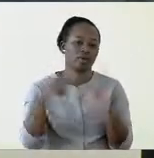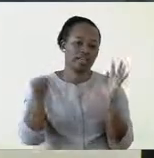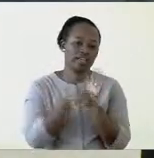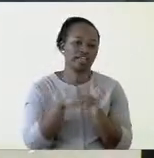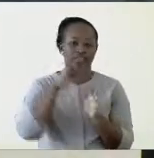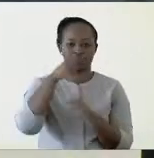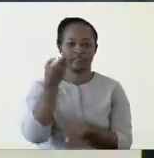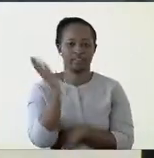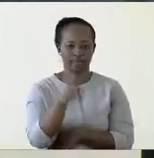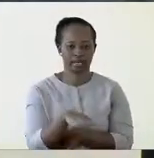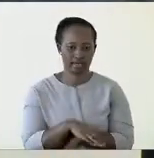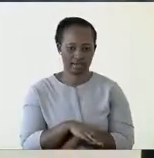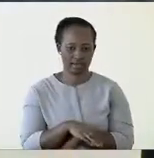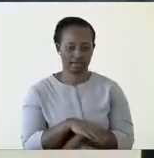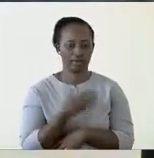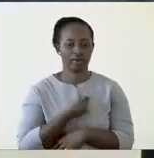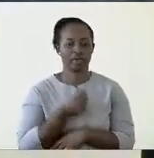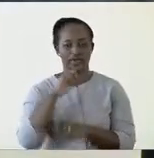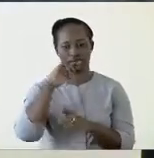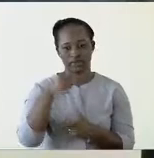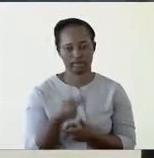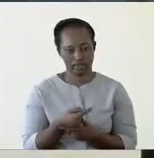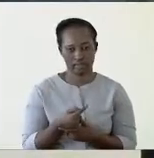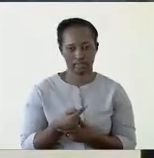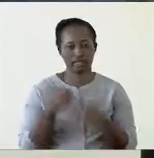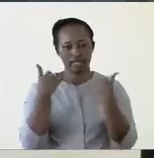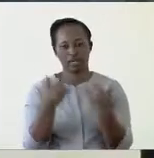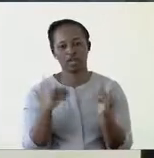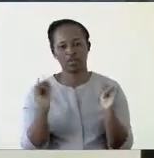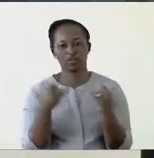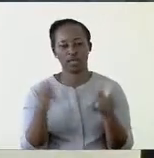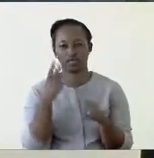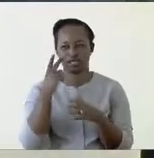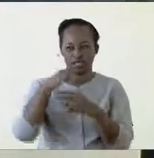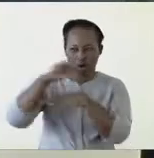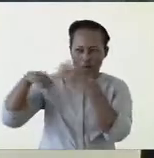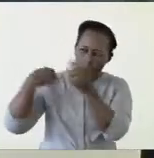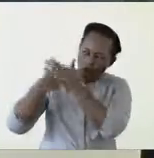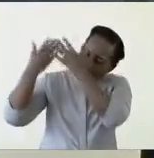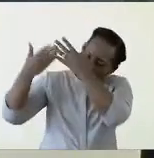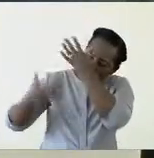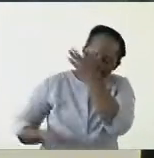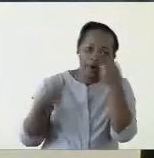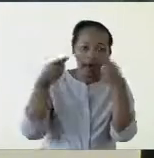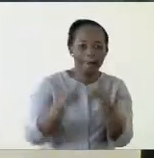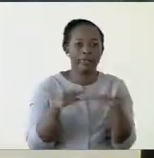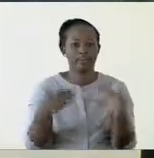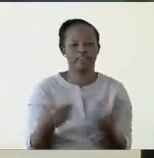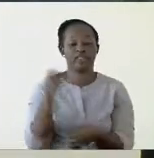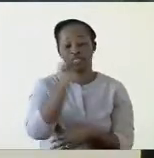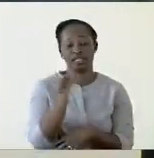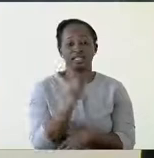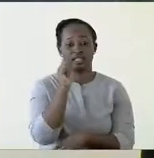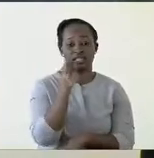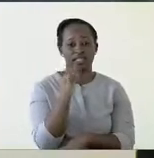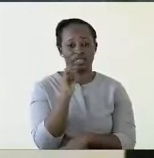feedback. We have a response. So let us try to see all these things, how it happens. A stimulus. Any change in